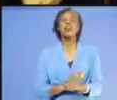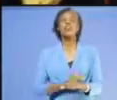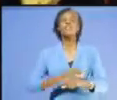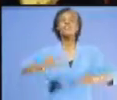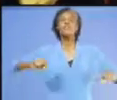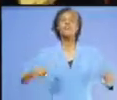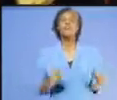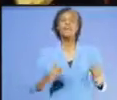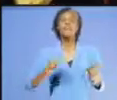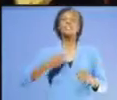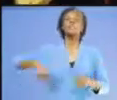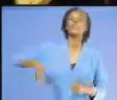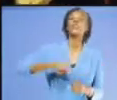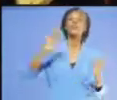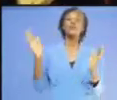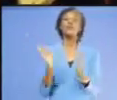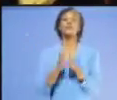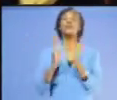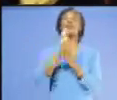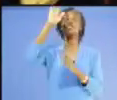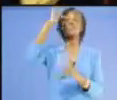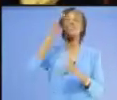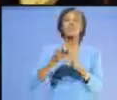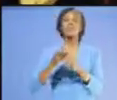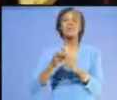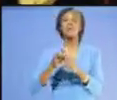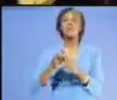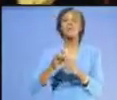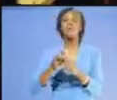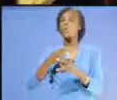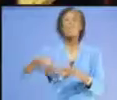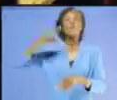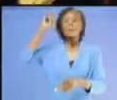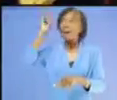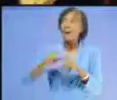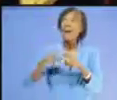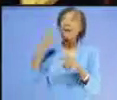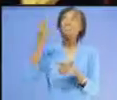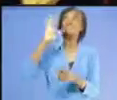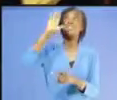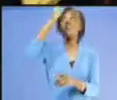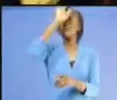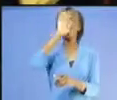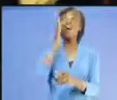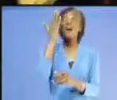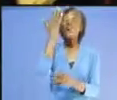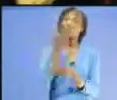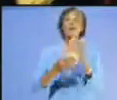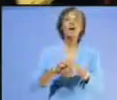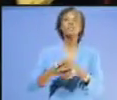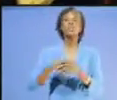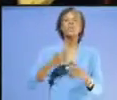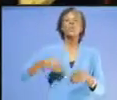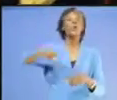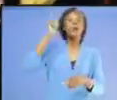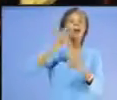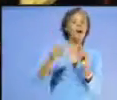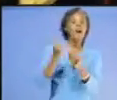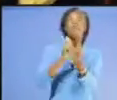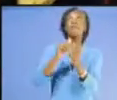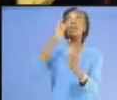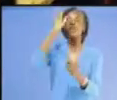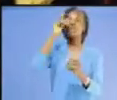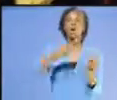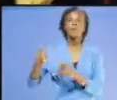We praise your name that when we can't see your hand and we can't trace your plans, we can trust your